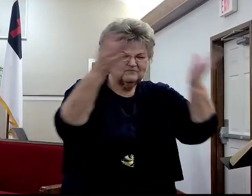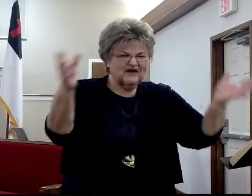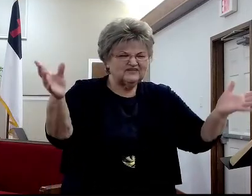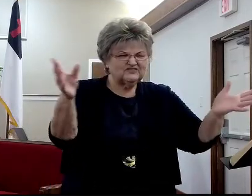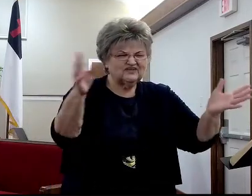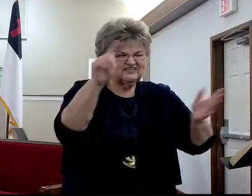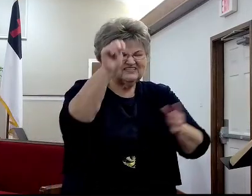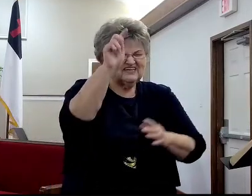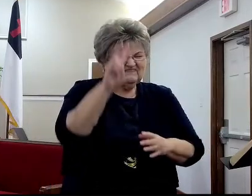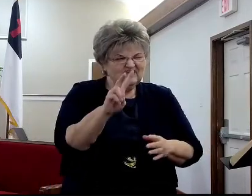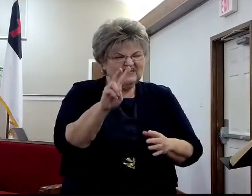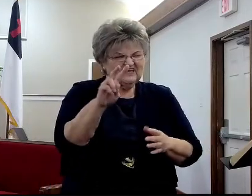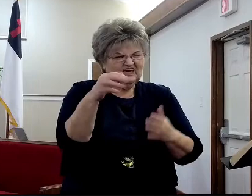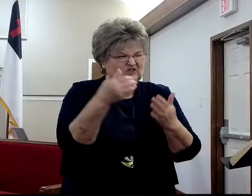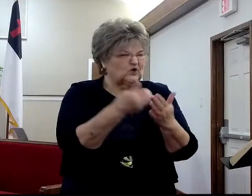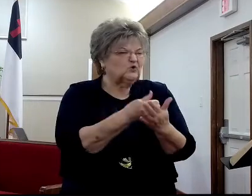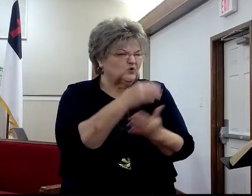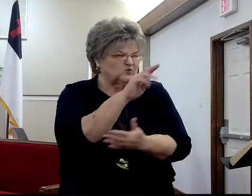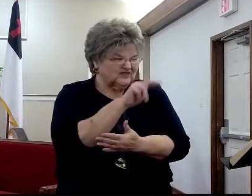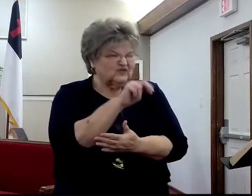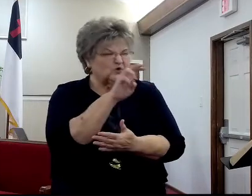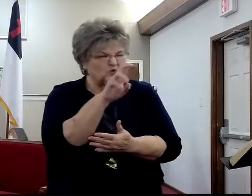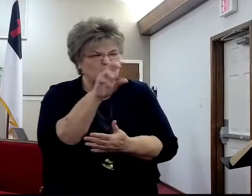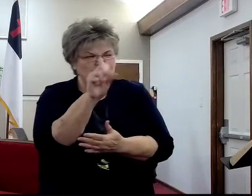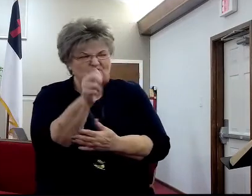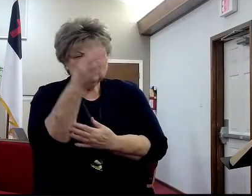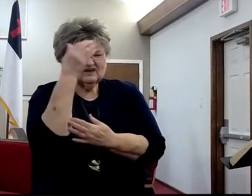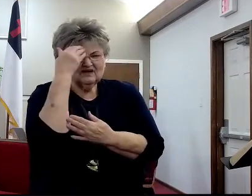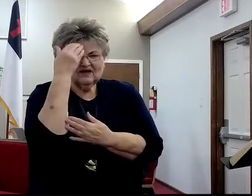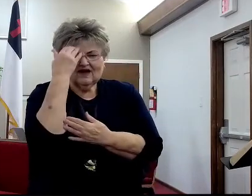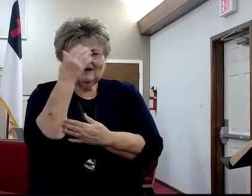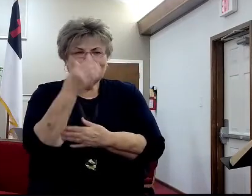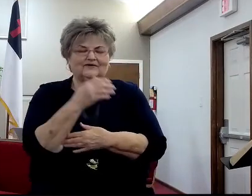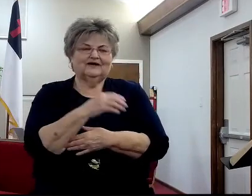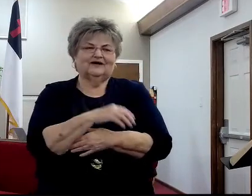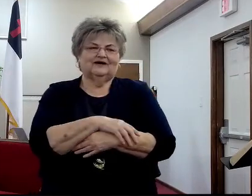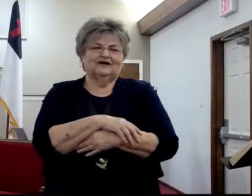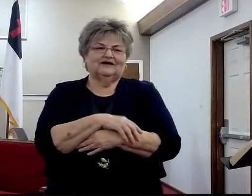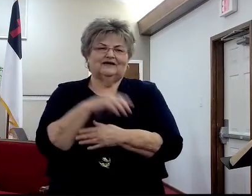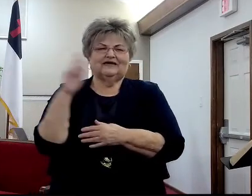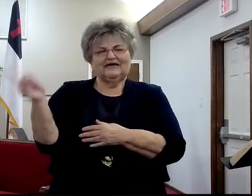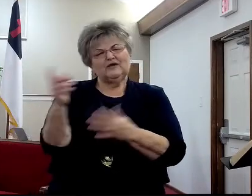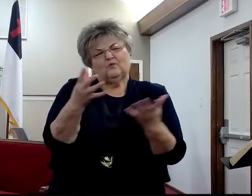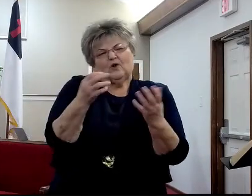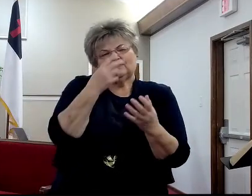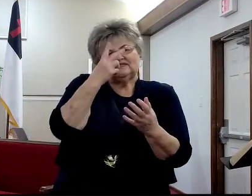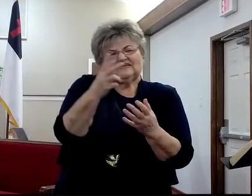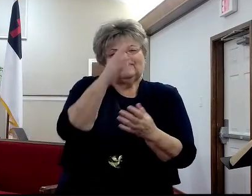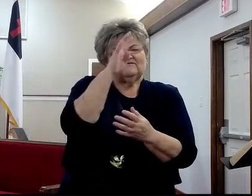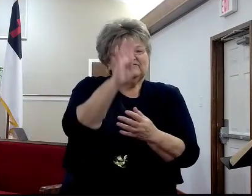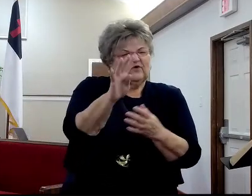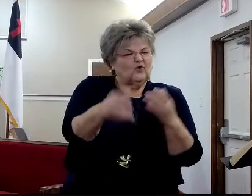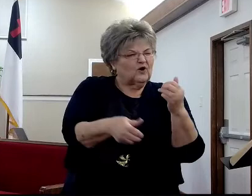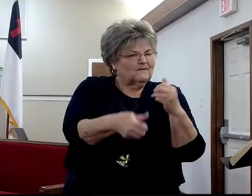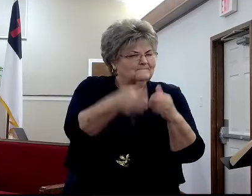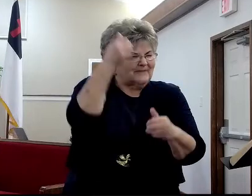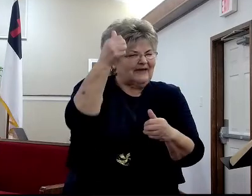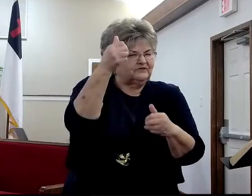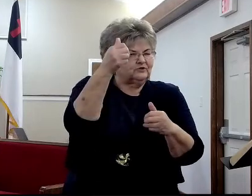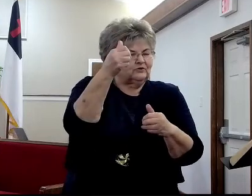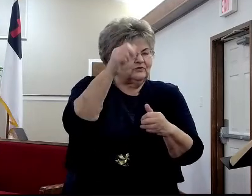four, you know, the four that everybody goes to, that you see at the news, and all that stuff, and I didn't bother with all the side ones, I just wanted to see what the four major, main,